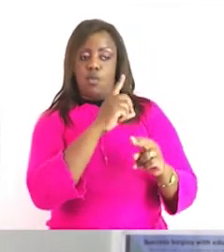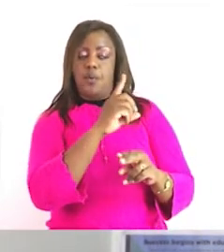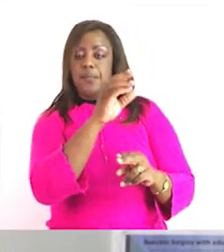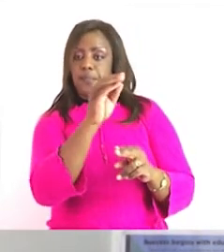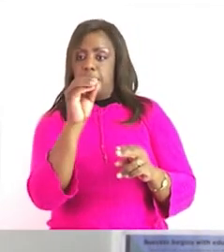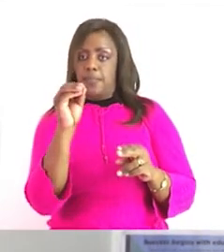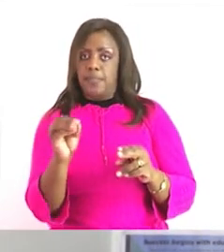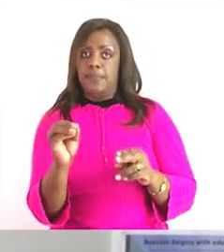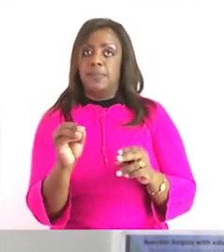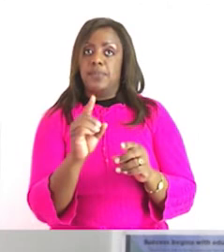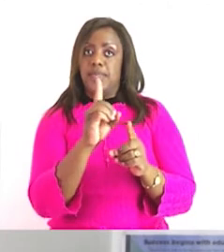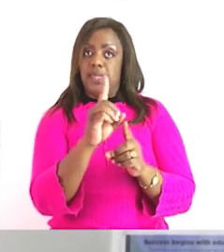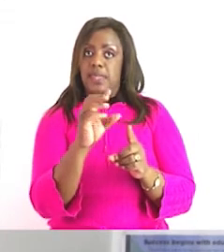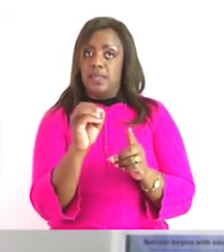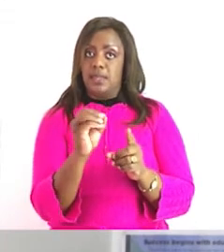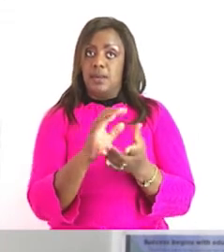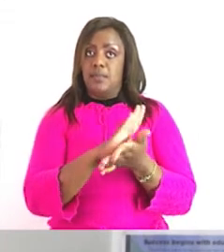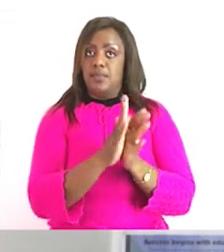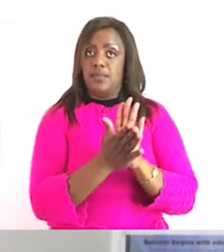6 is 4.